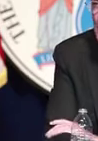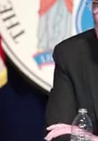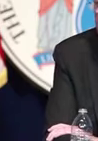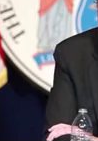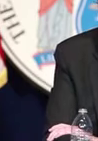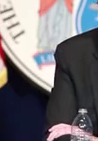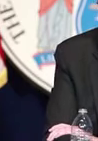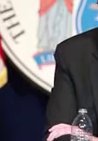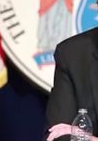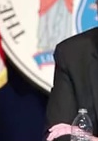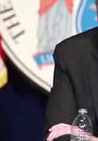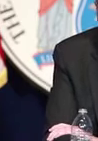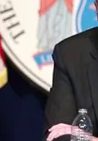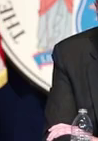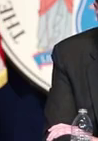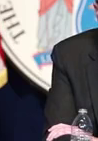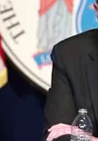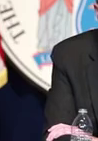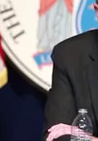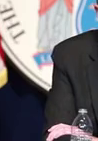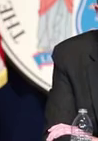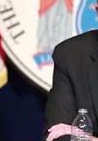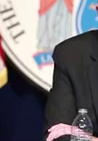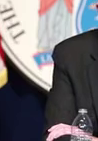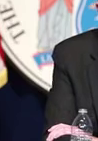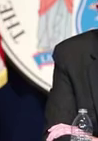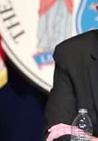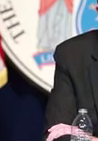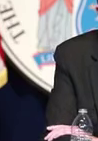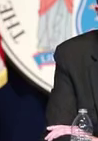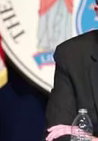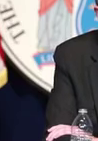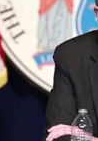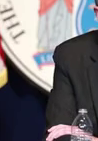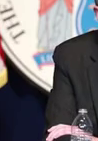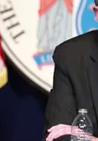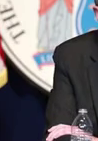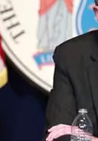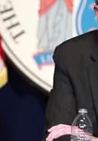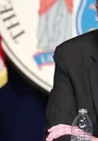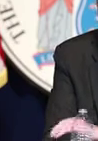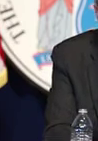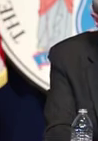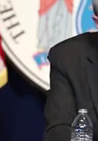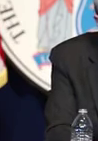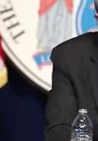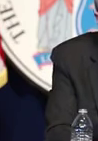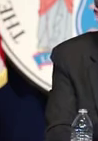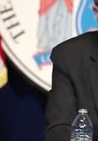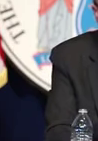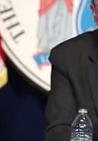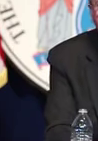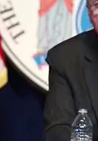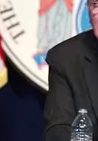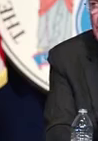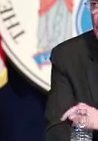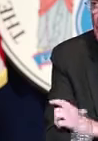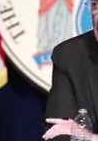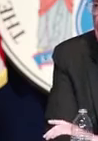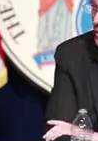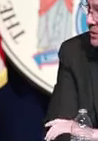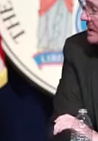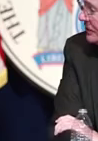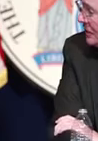and tragedy that we're facing in our veterans' homes, in particular in Paramus and Menlo Park. Knock on wood, so far Vineland